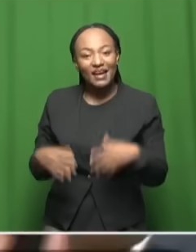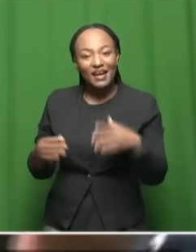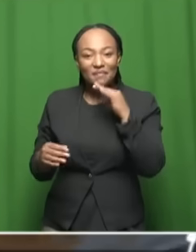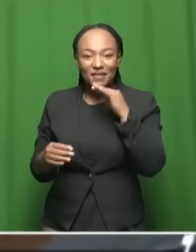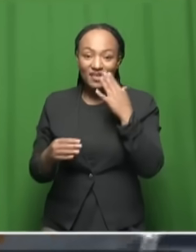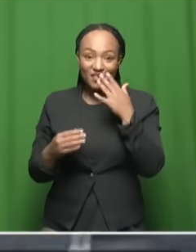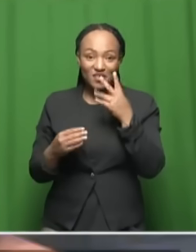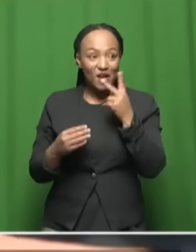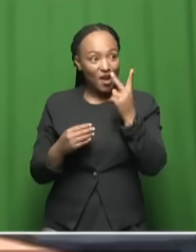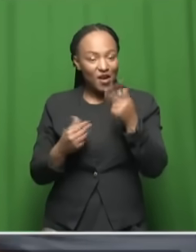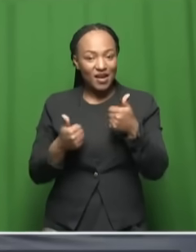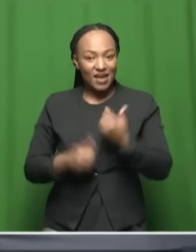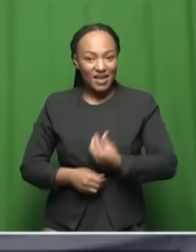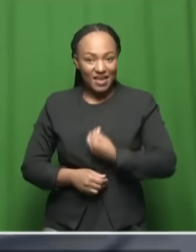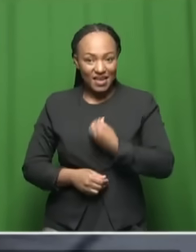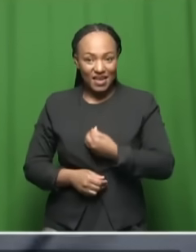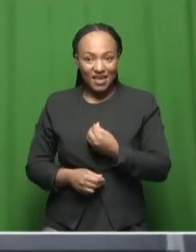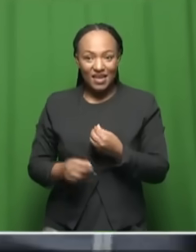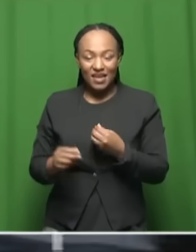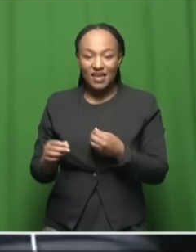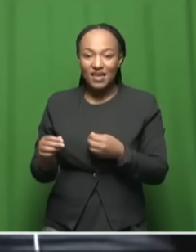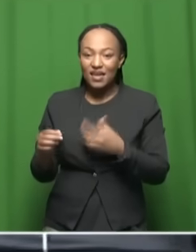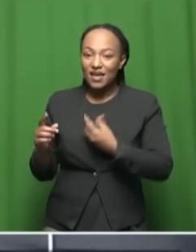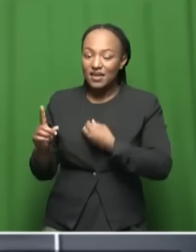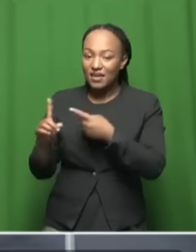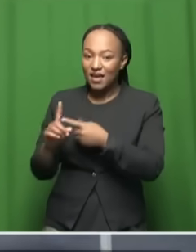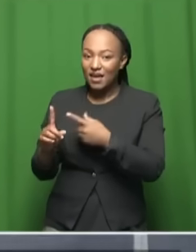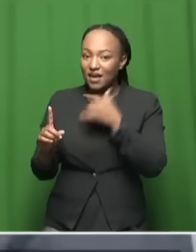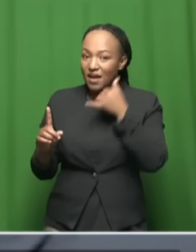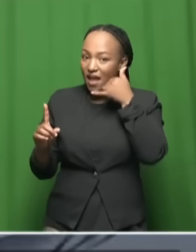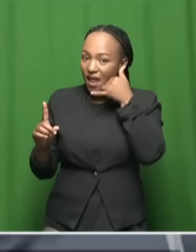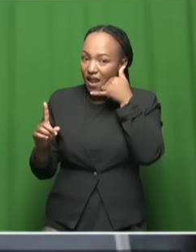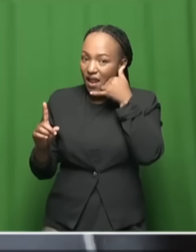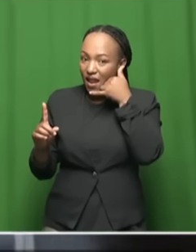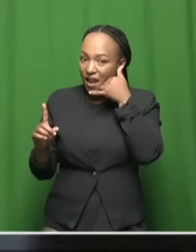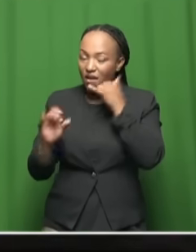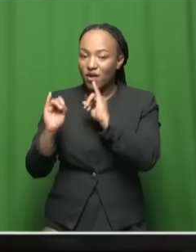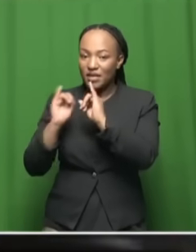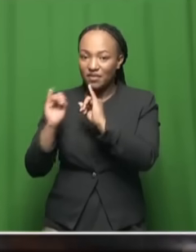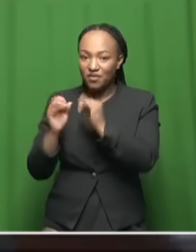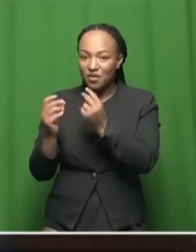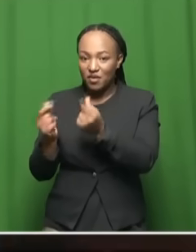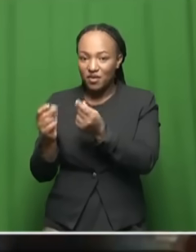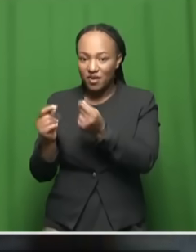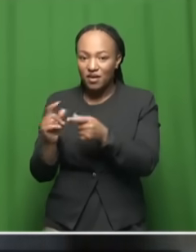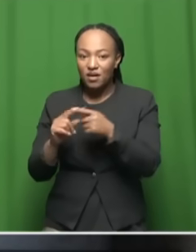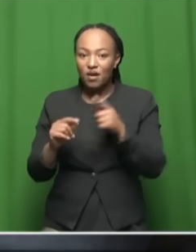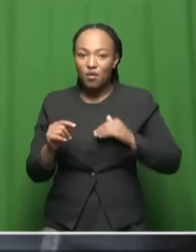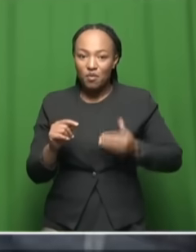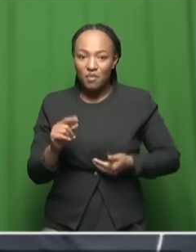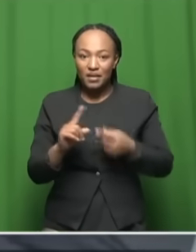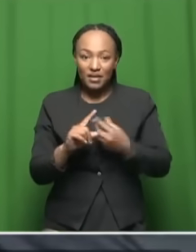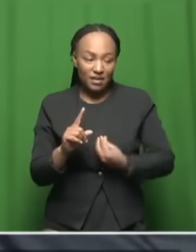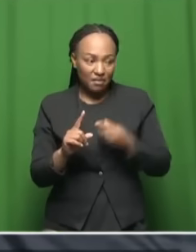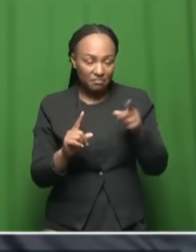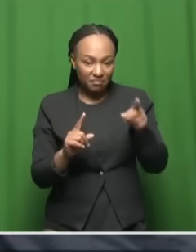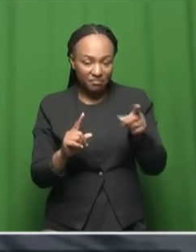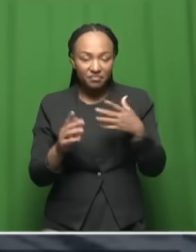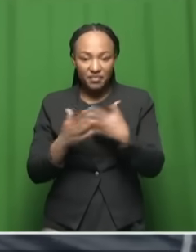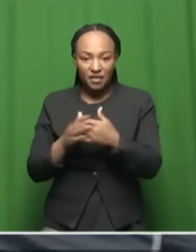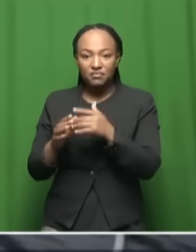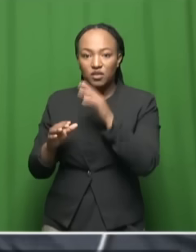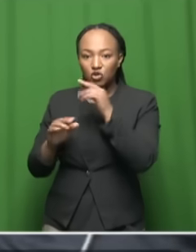looking that young. This youngster is on his phone. So will you give us a short interview? He's on the phone quickly. This young lady over here, can we quickly just